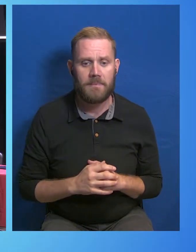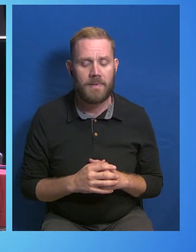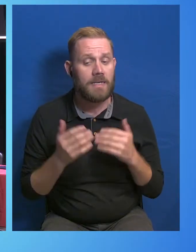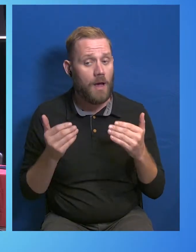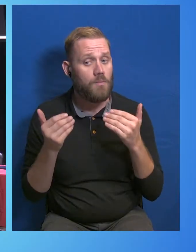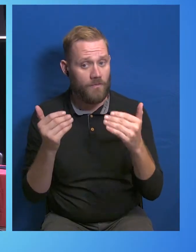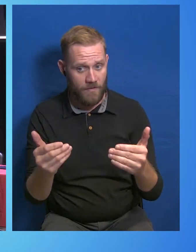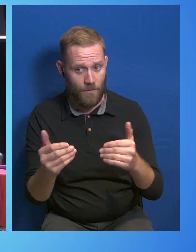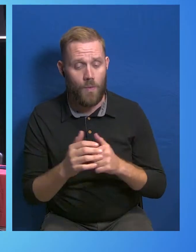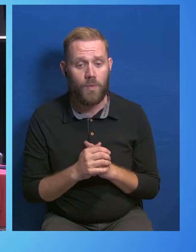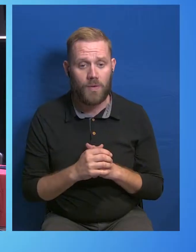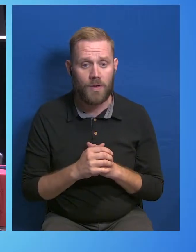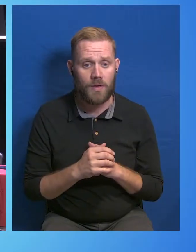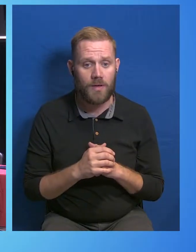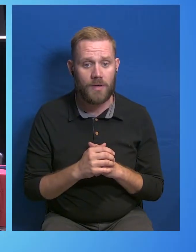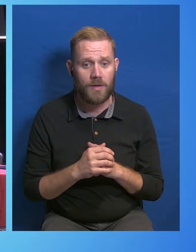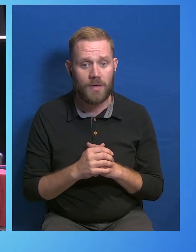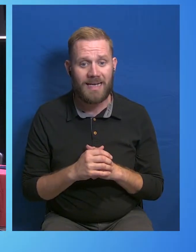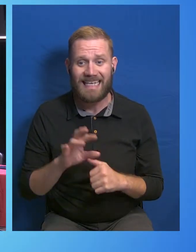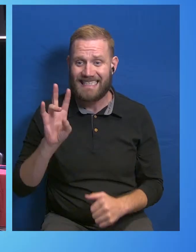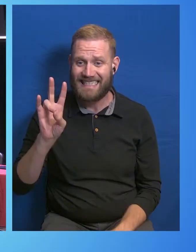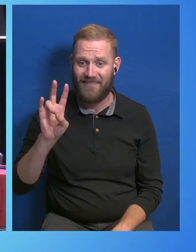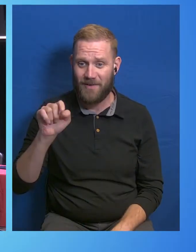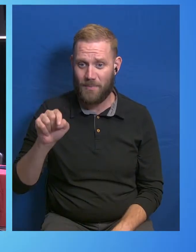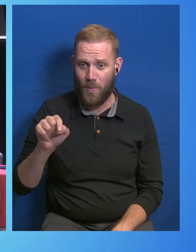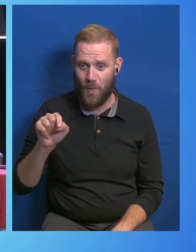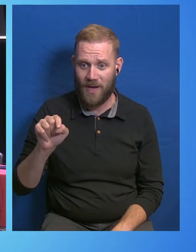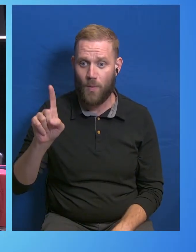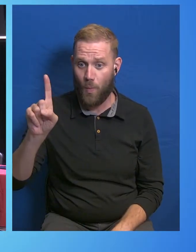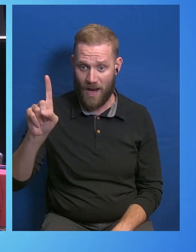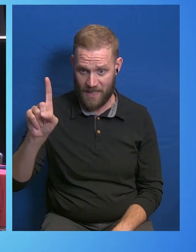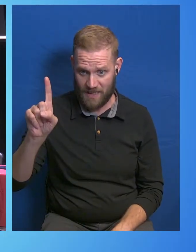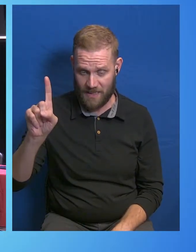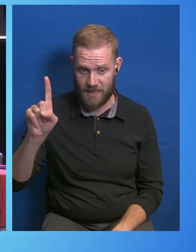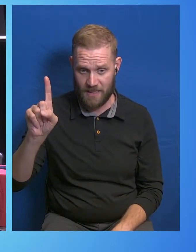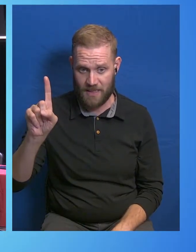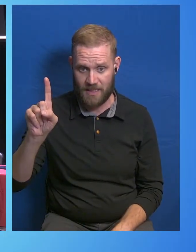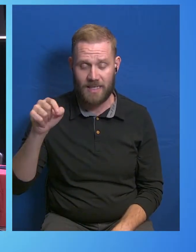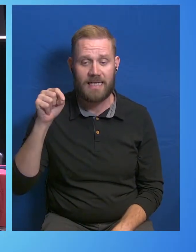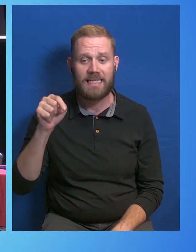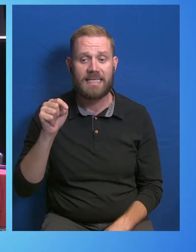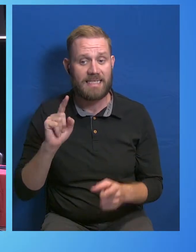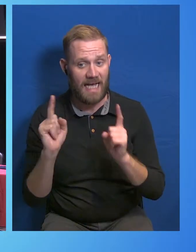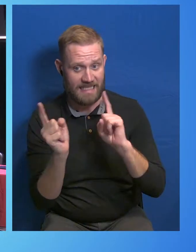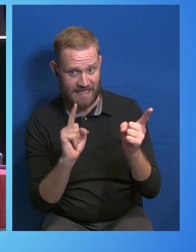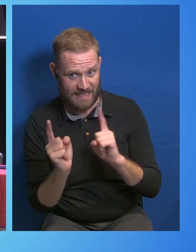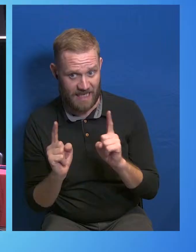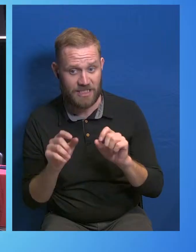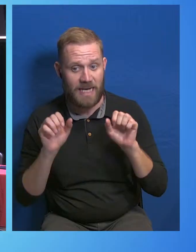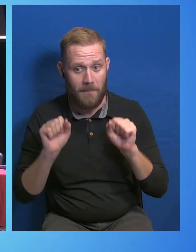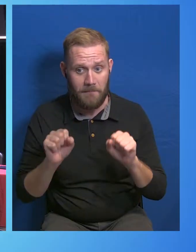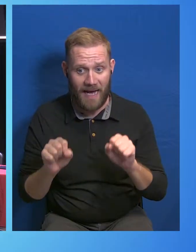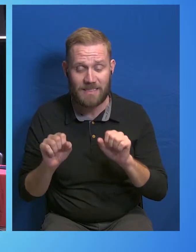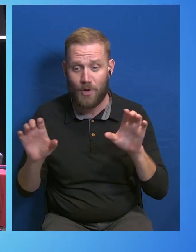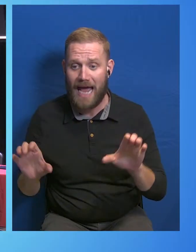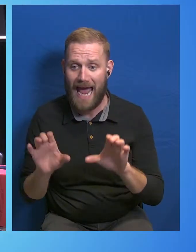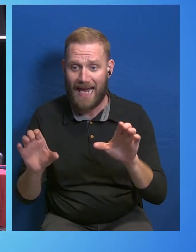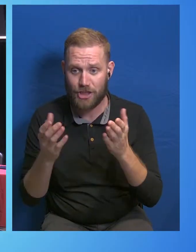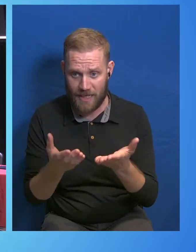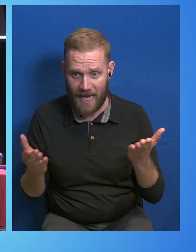Moving forward, we are actually at 7.1. This is a discussion and possible action